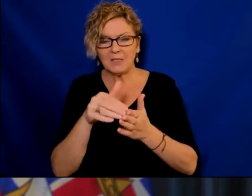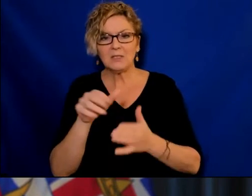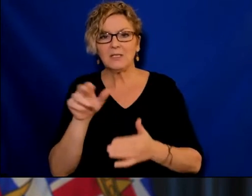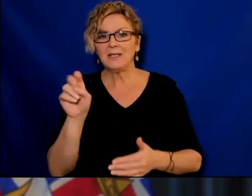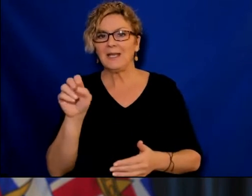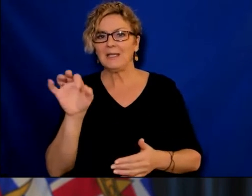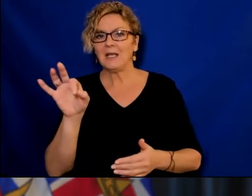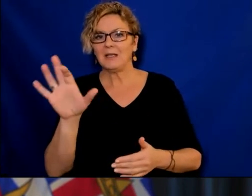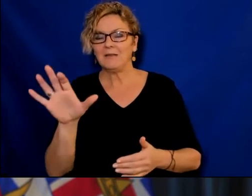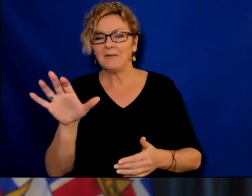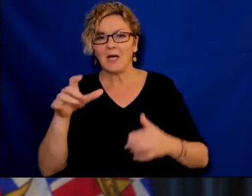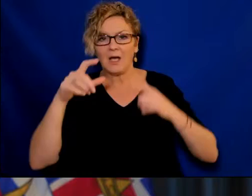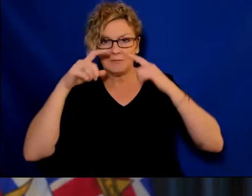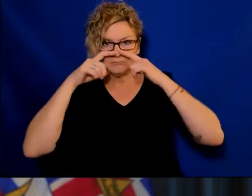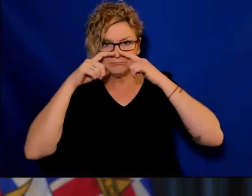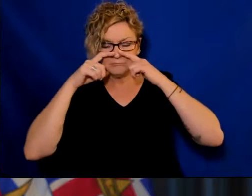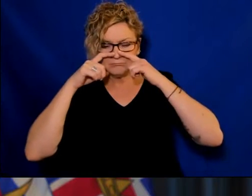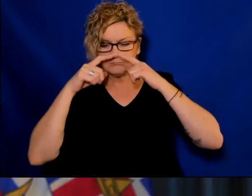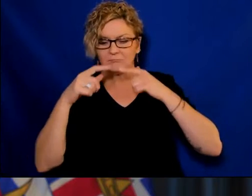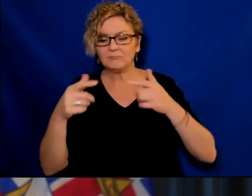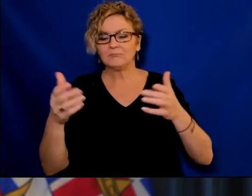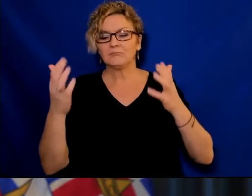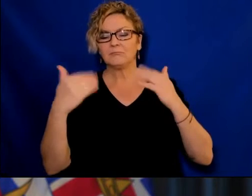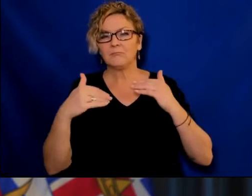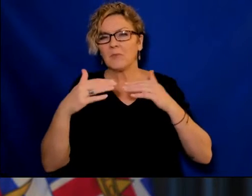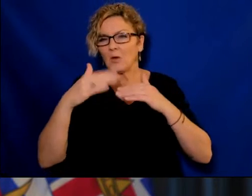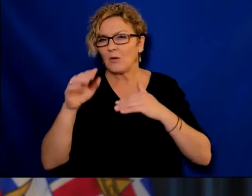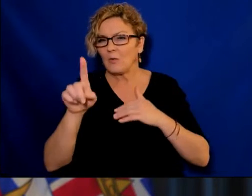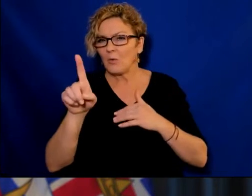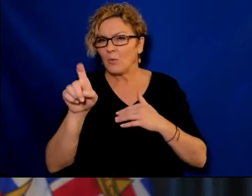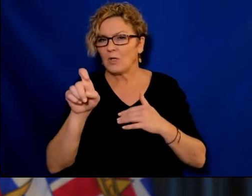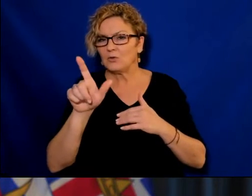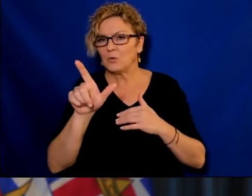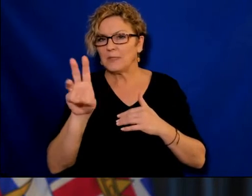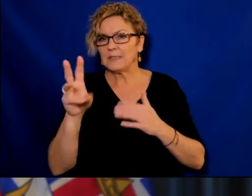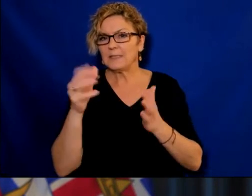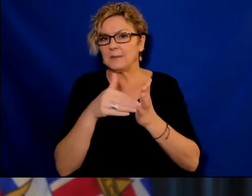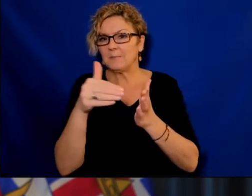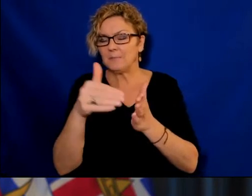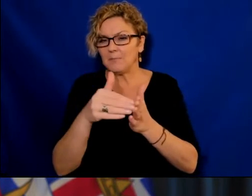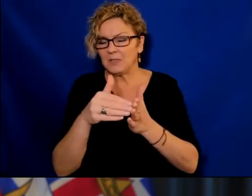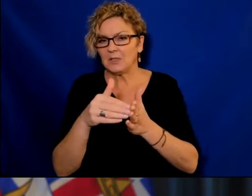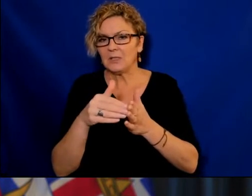N95 are equivalent respirators, just over 126 million surgical